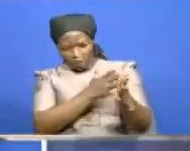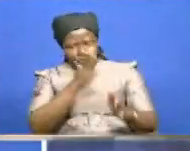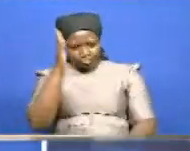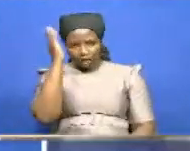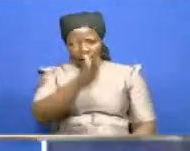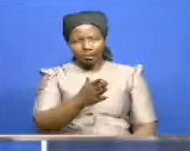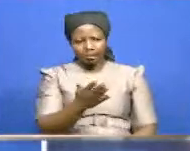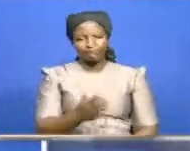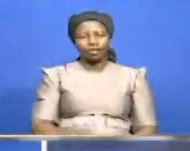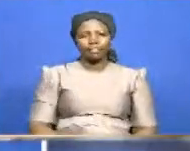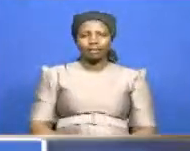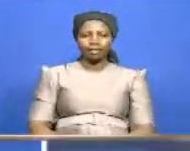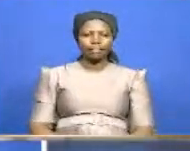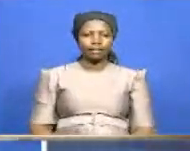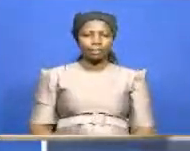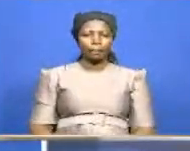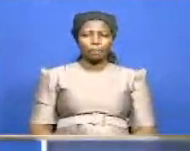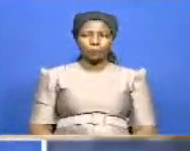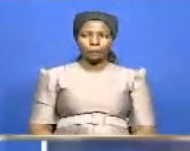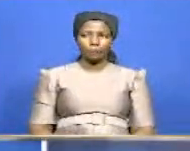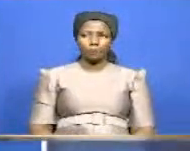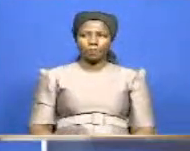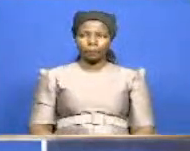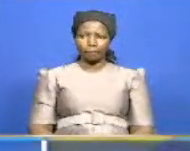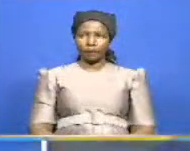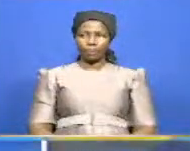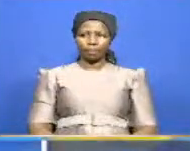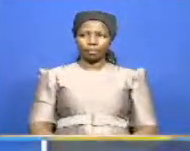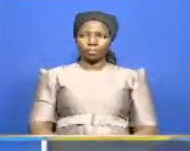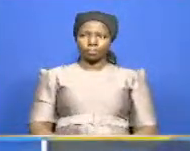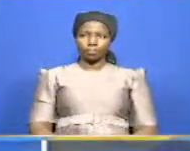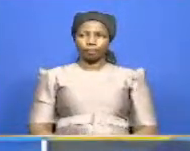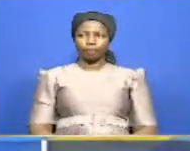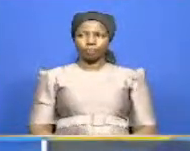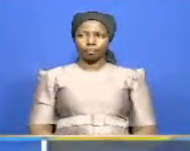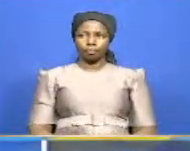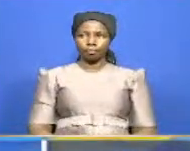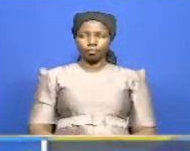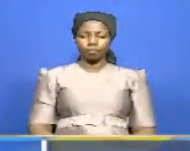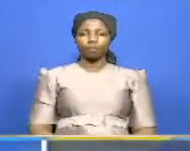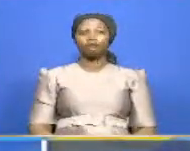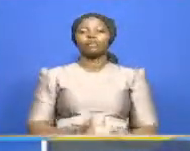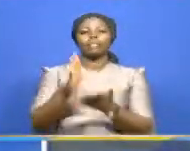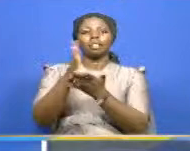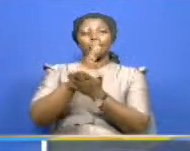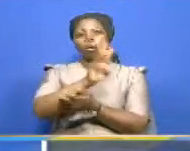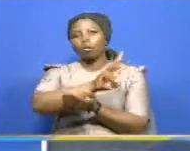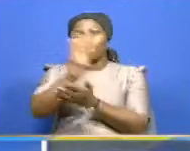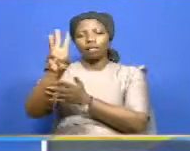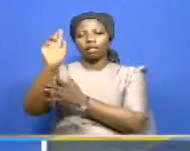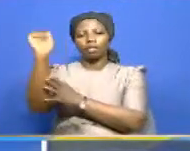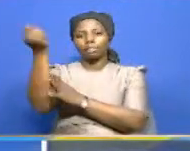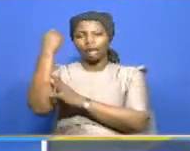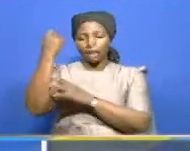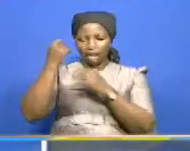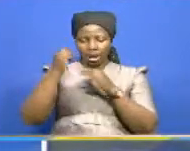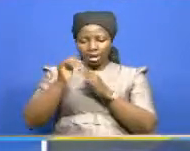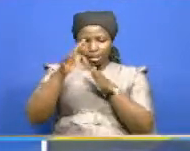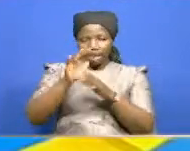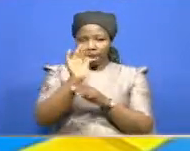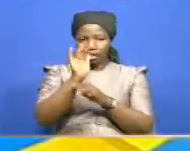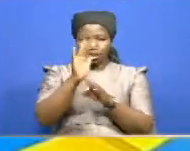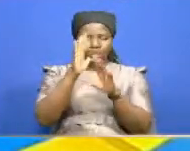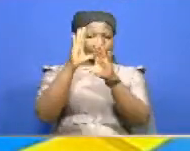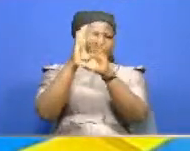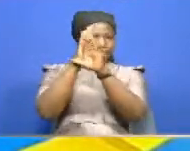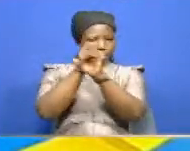Yeri, Channel 1 News. A section of Western Kenya leaders has urged President Uhuru